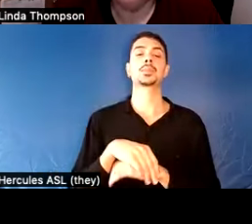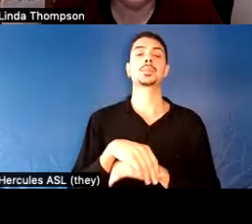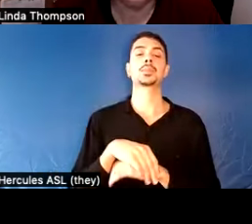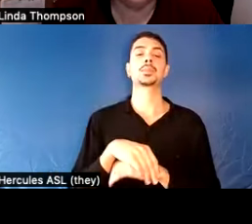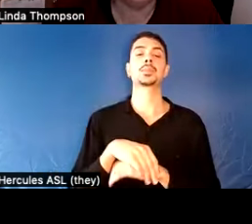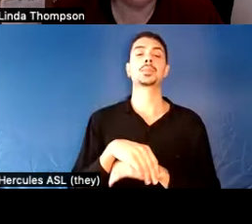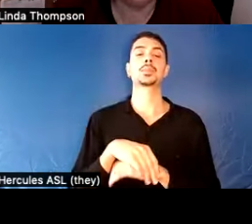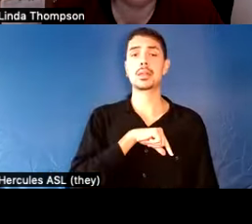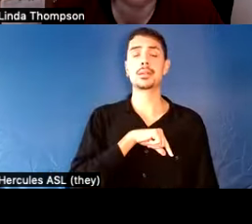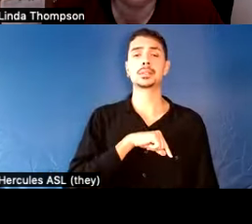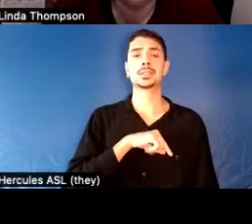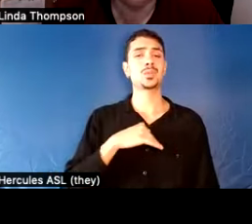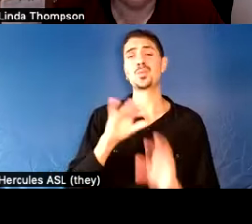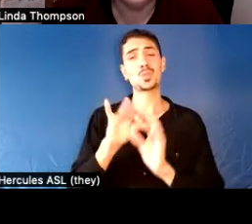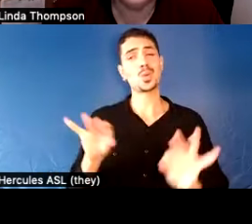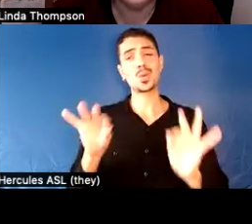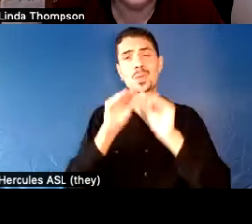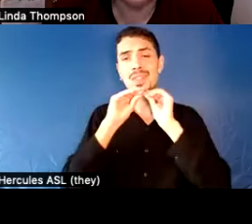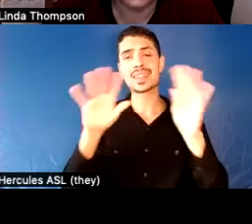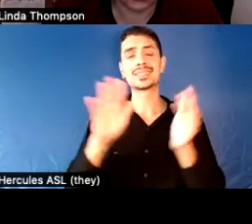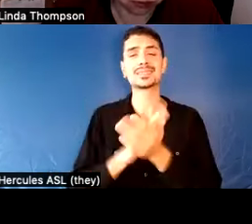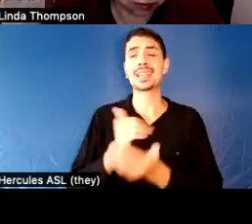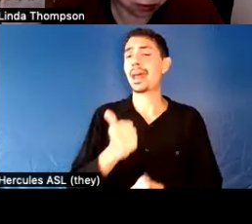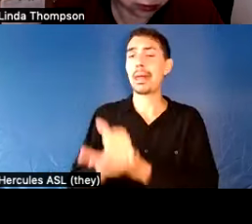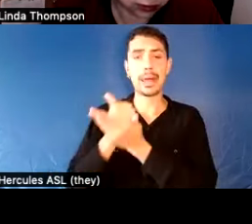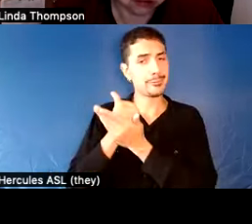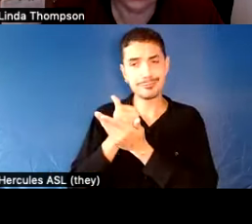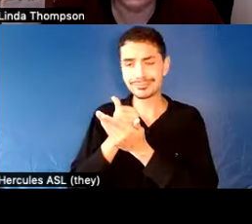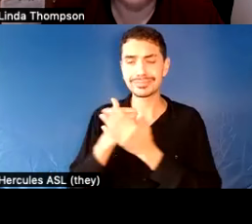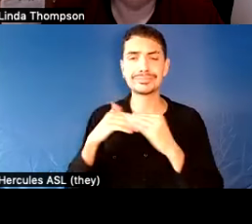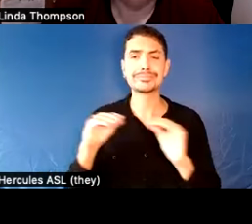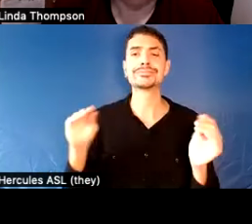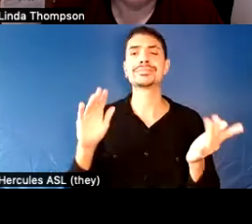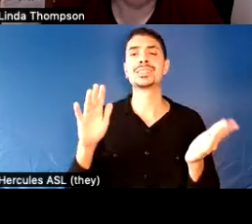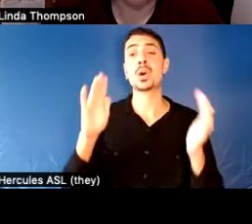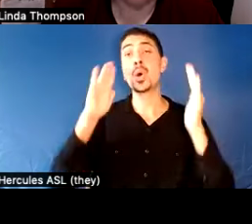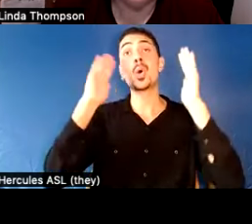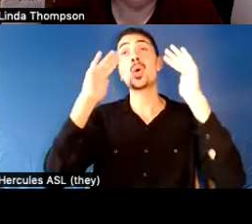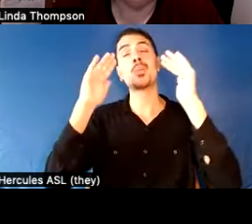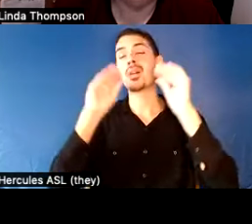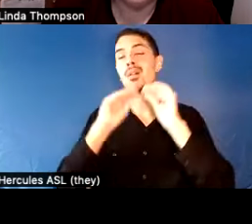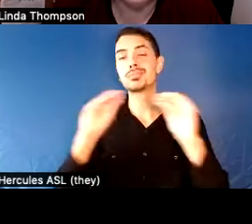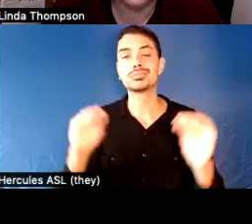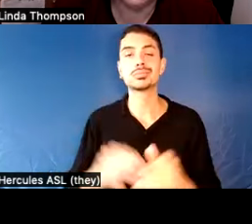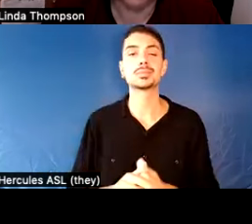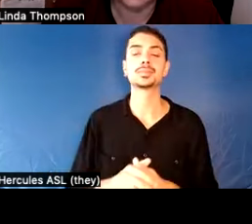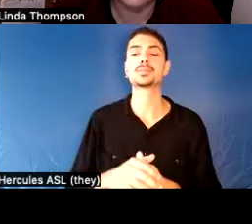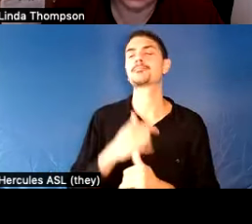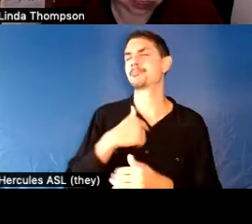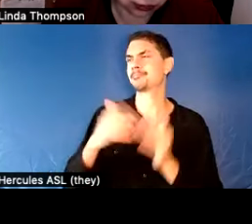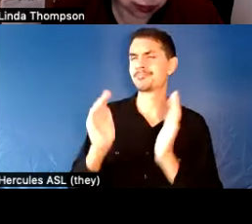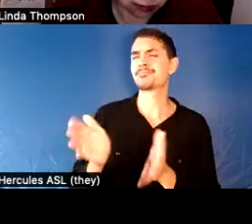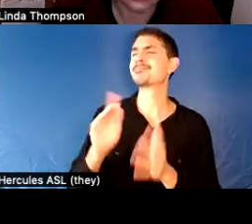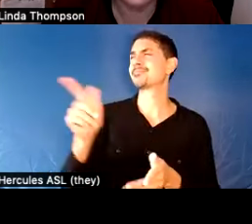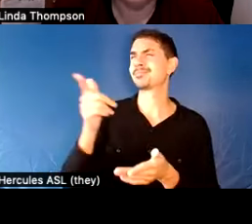worthlessness, hopelessness, persistent anxiety. Remember, I was telling you that when I talked to people about what anxiety was